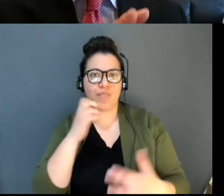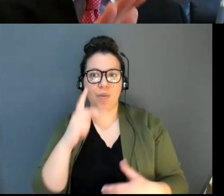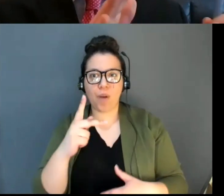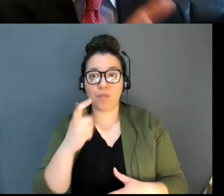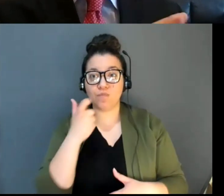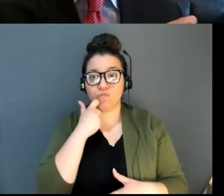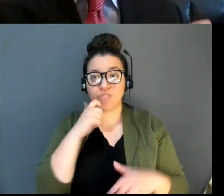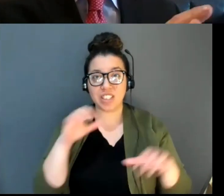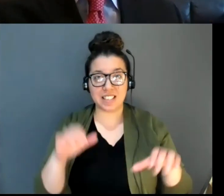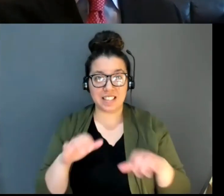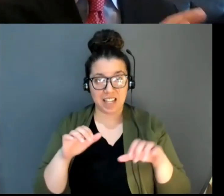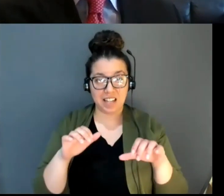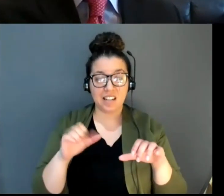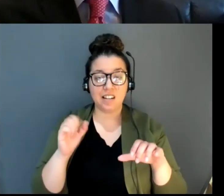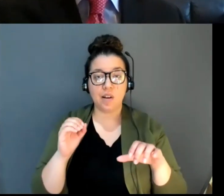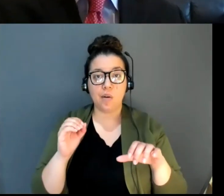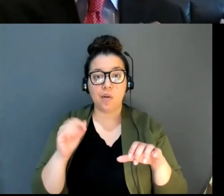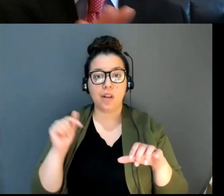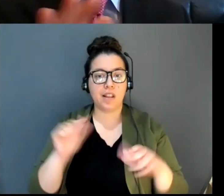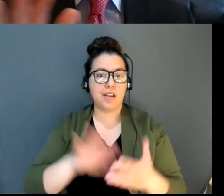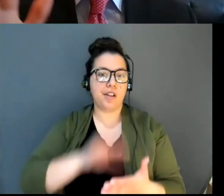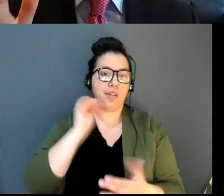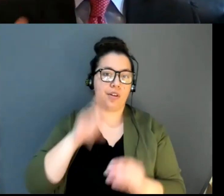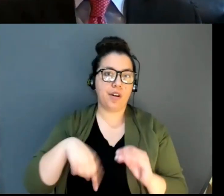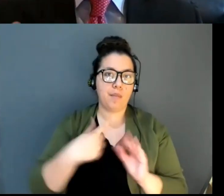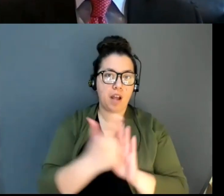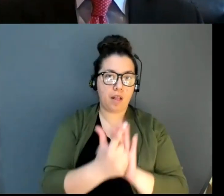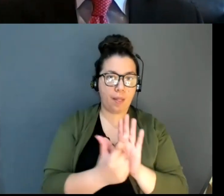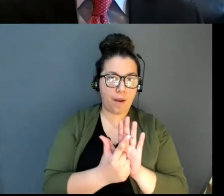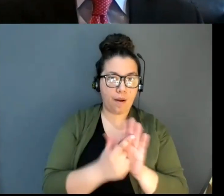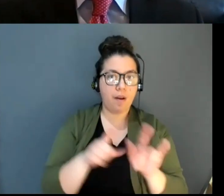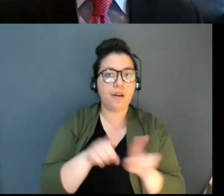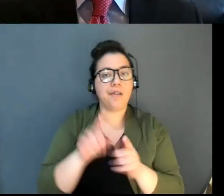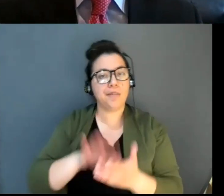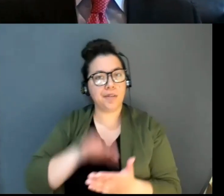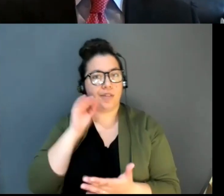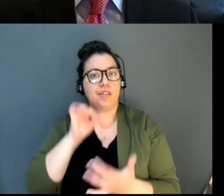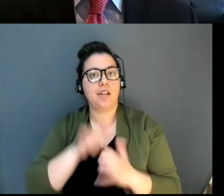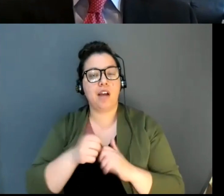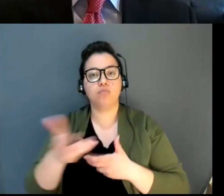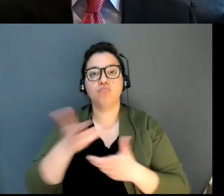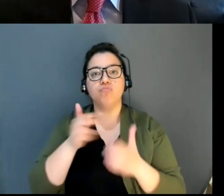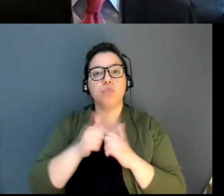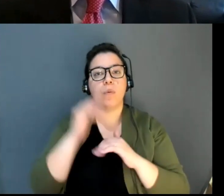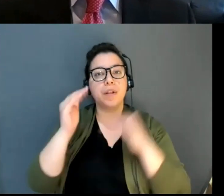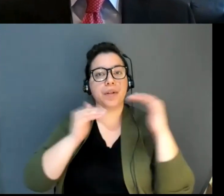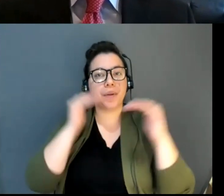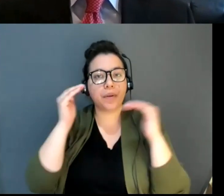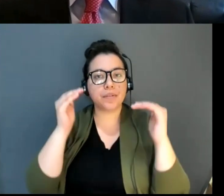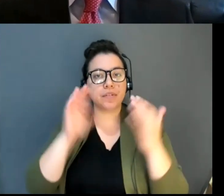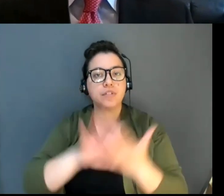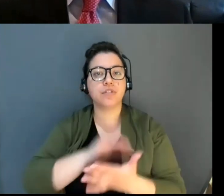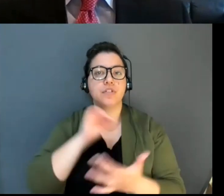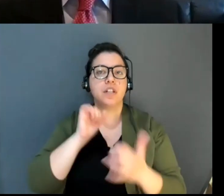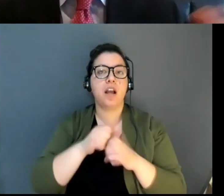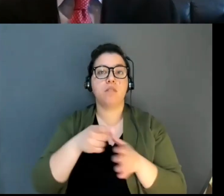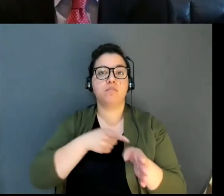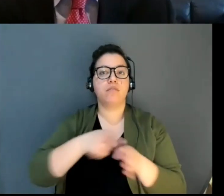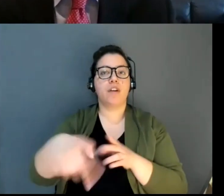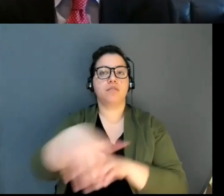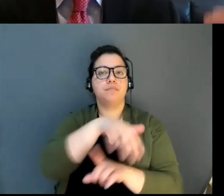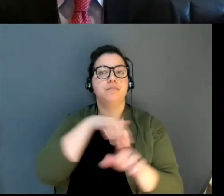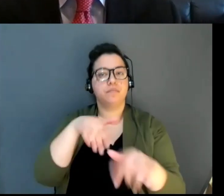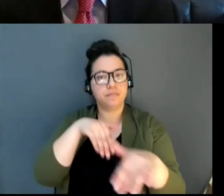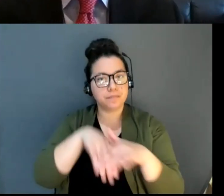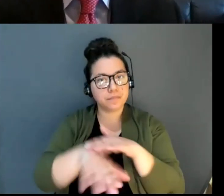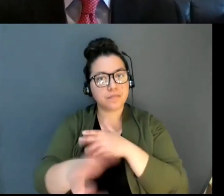Again, this is just as much about learning about law as it is about learning to talk to adults, learning to go into these professional situations. If you